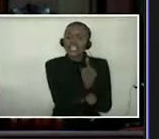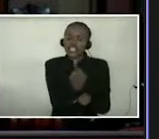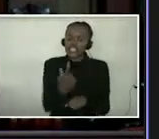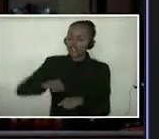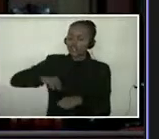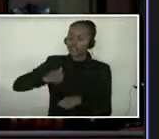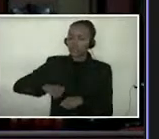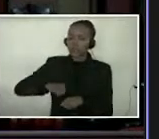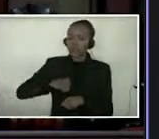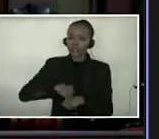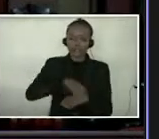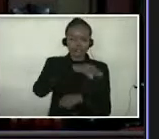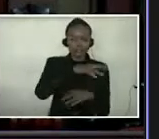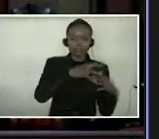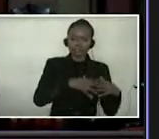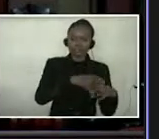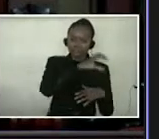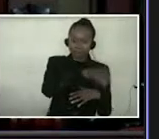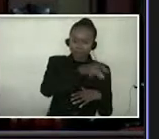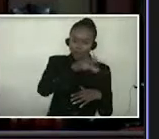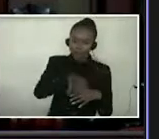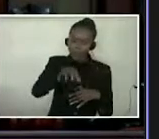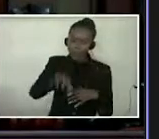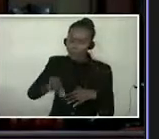road towards achieving this vision